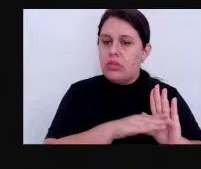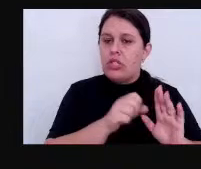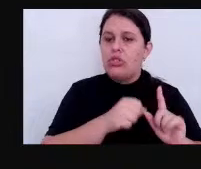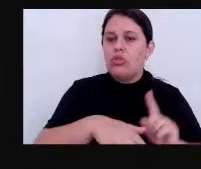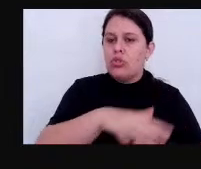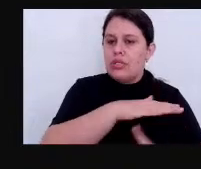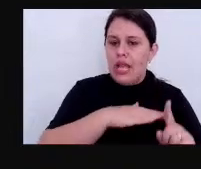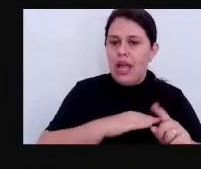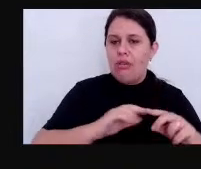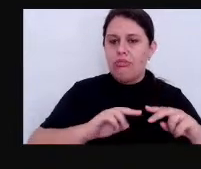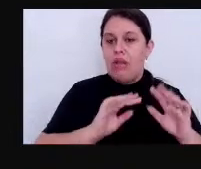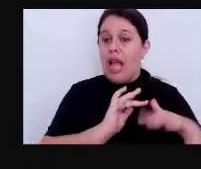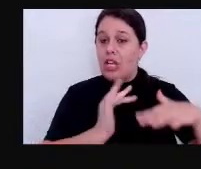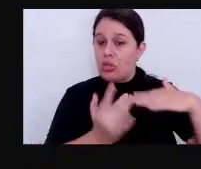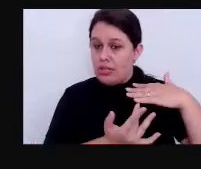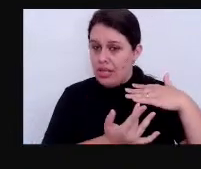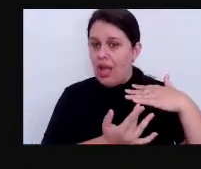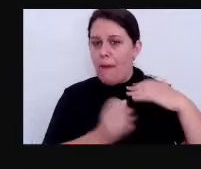Sure.